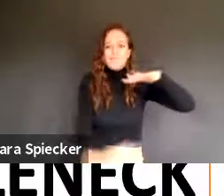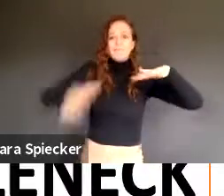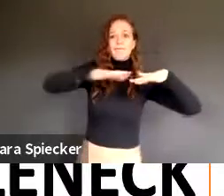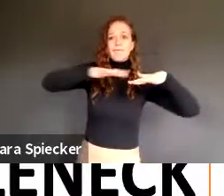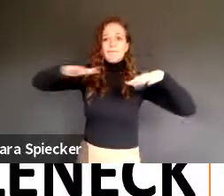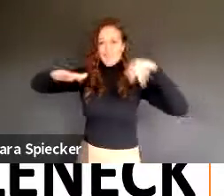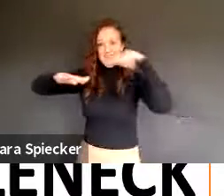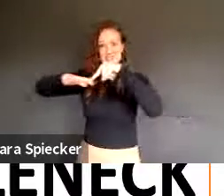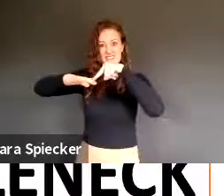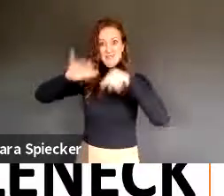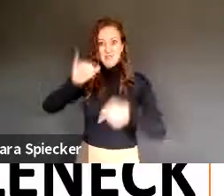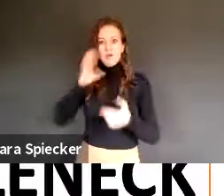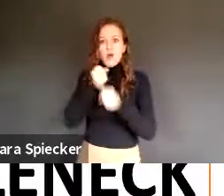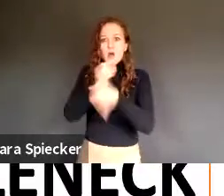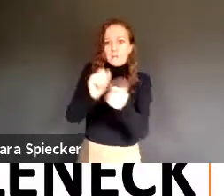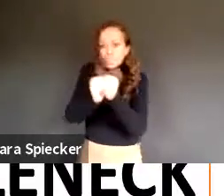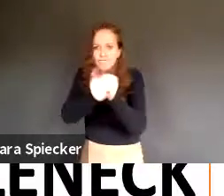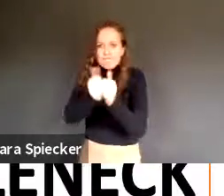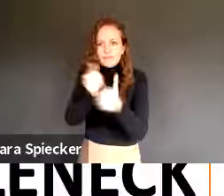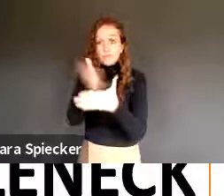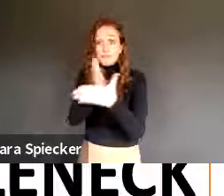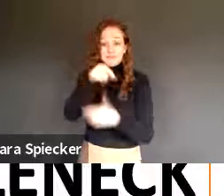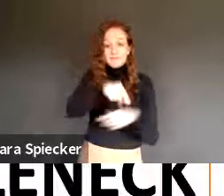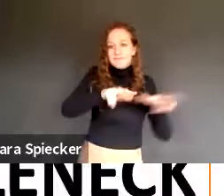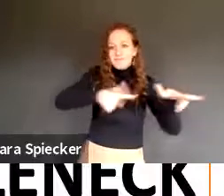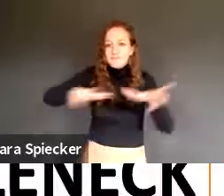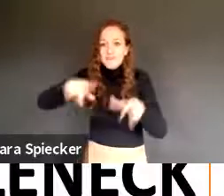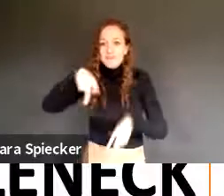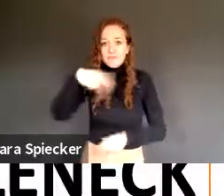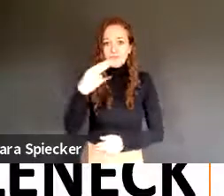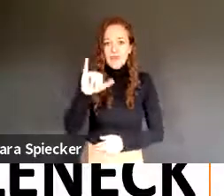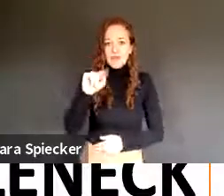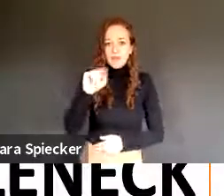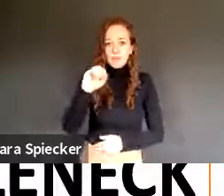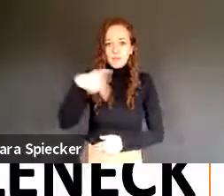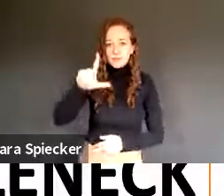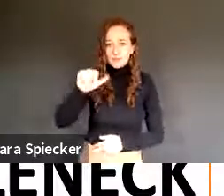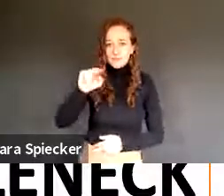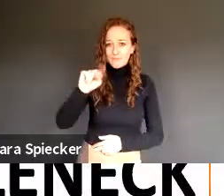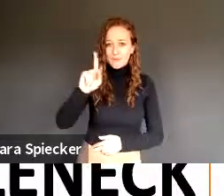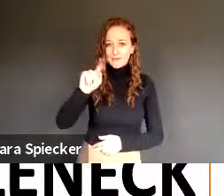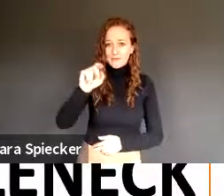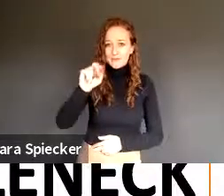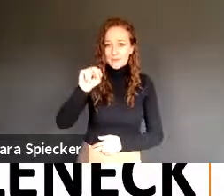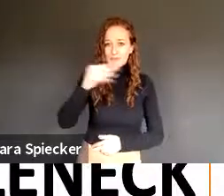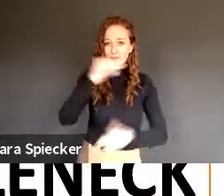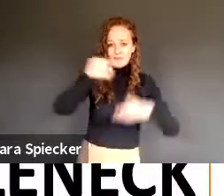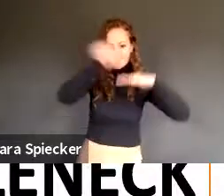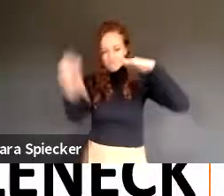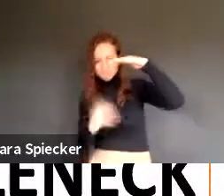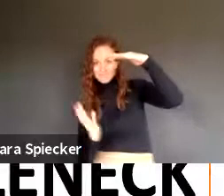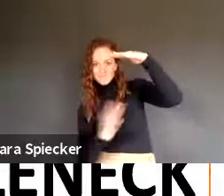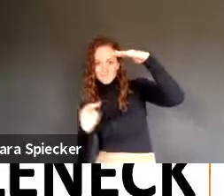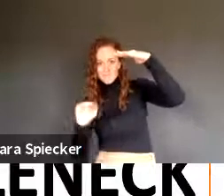In upwelling ecosystems, nutrient pulses from coastal upwelling indirectly underlie competition between